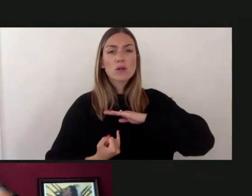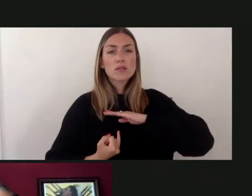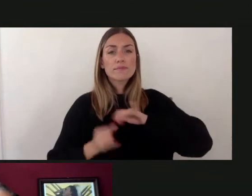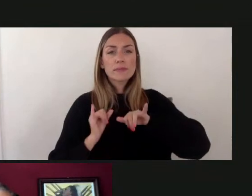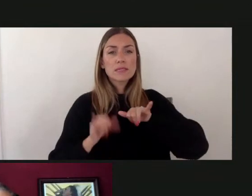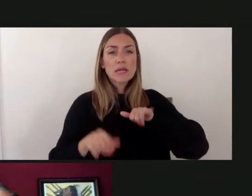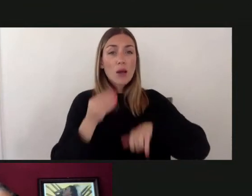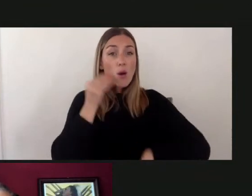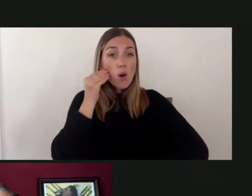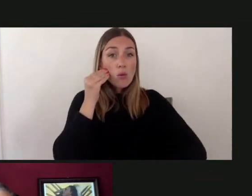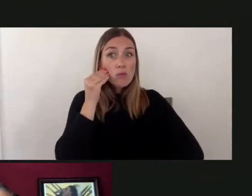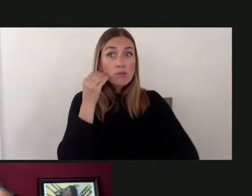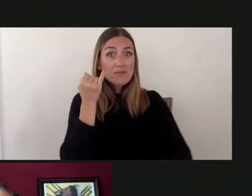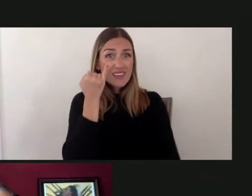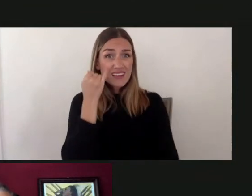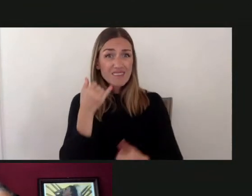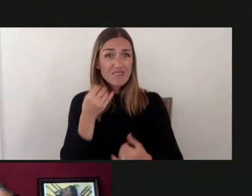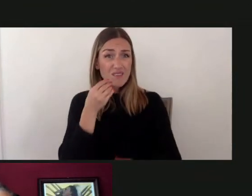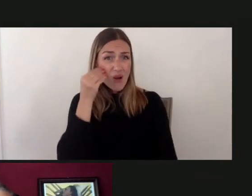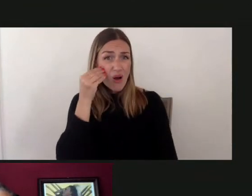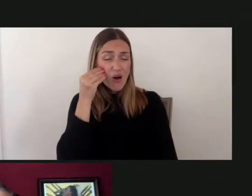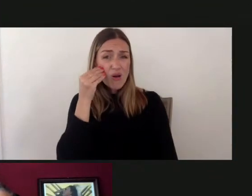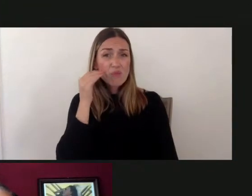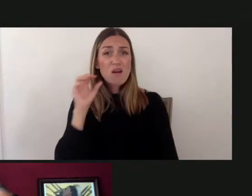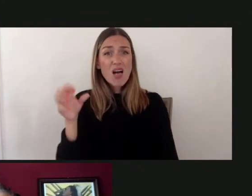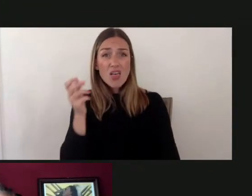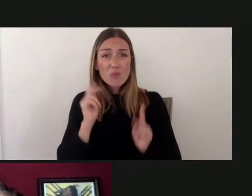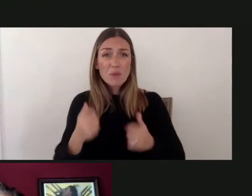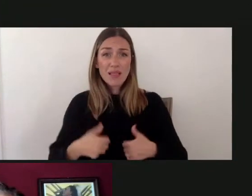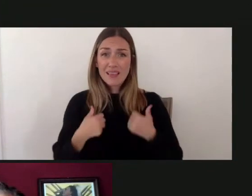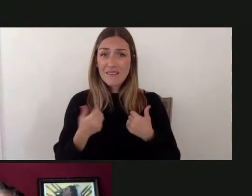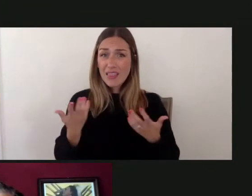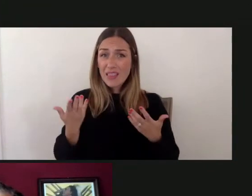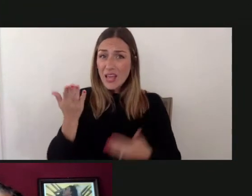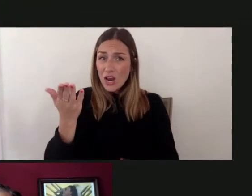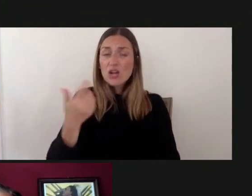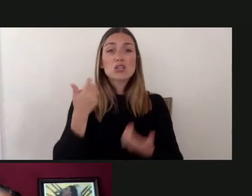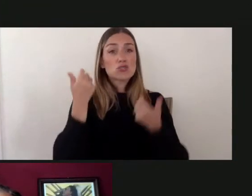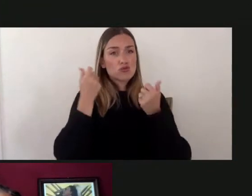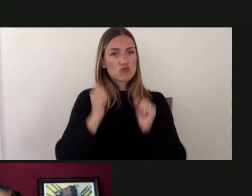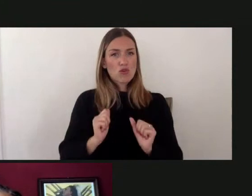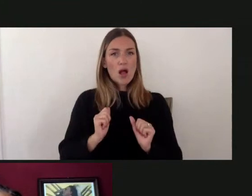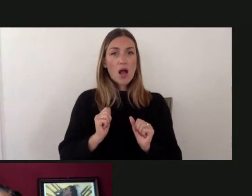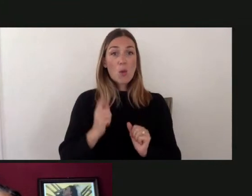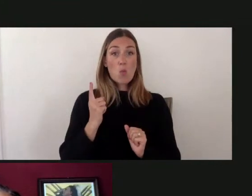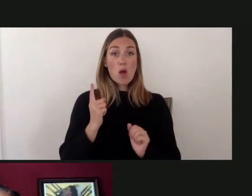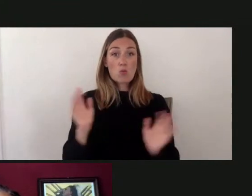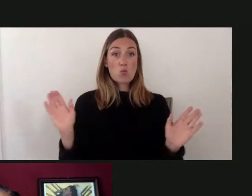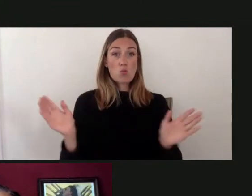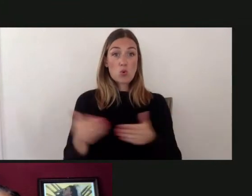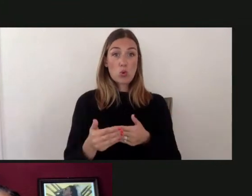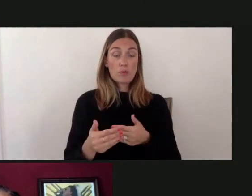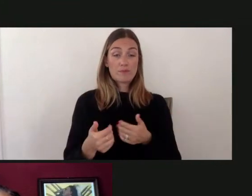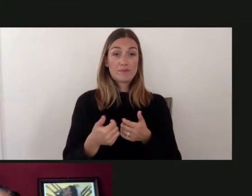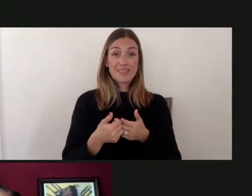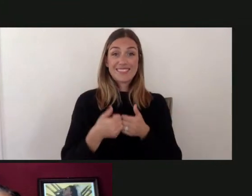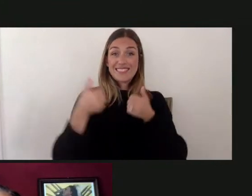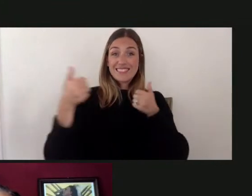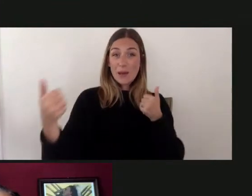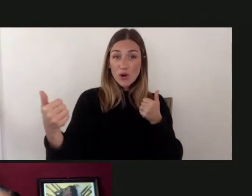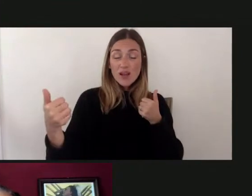if you're at home and you share that home with others, try to quarantine in a room separate from